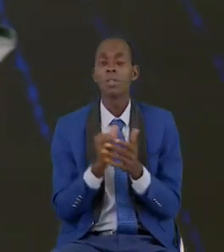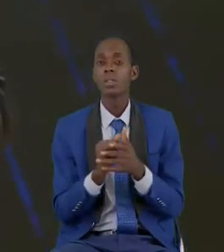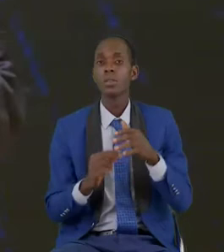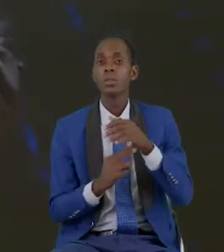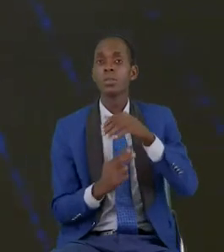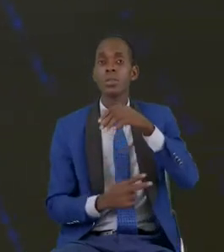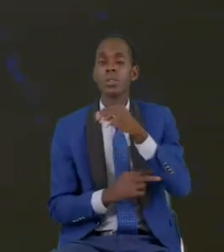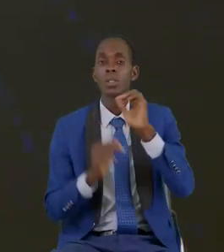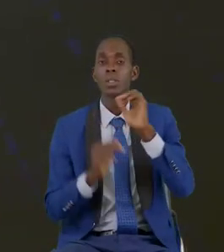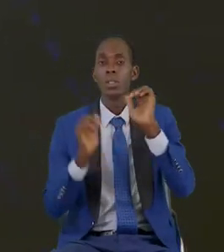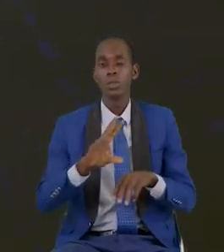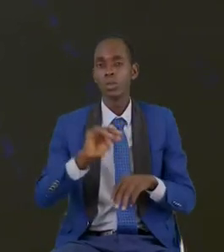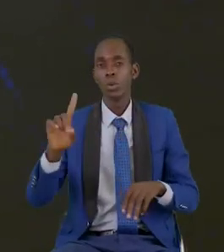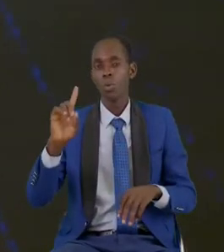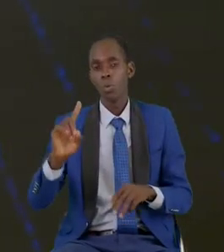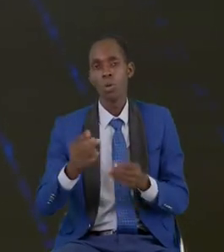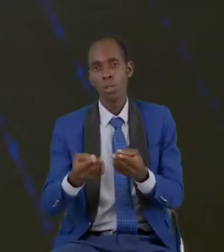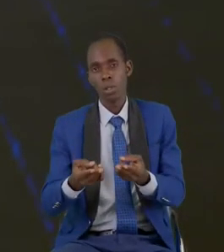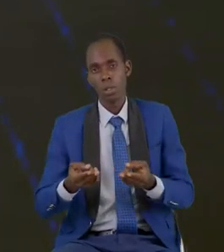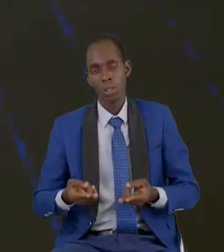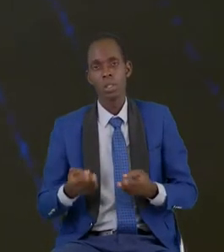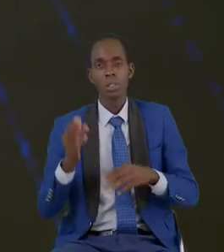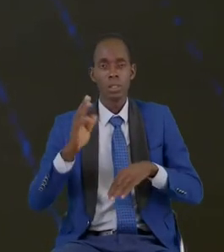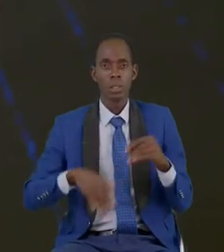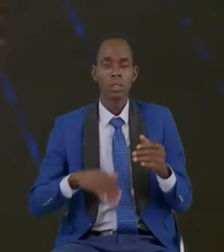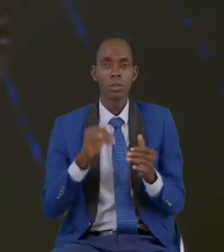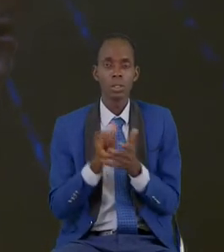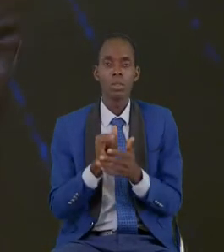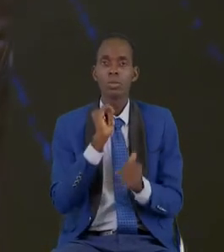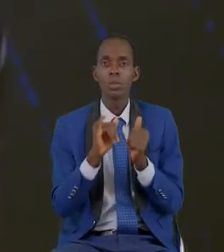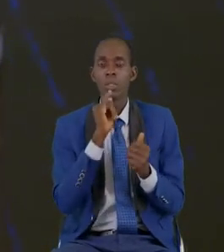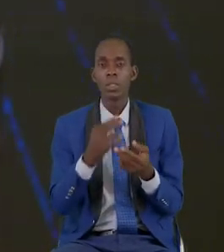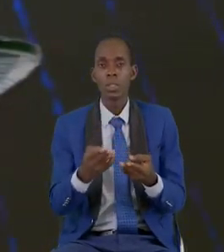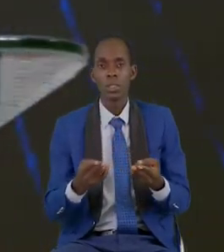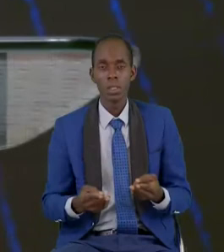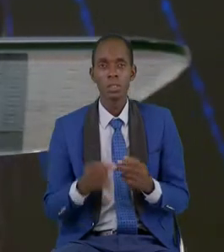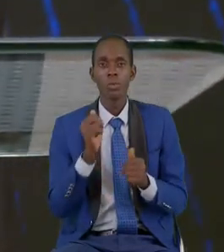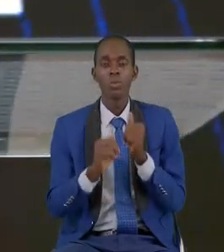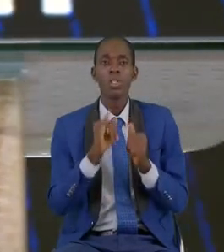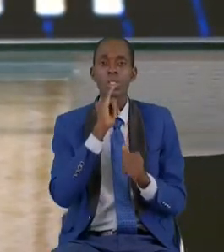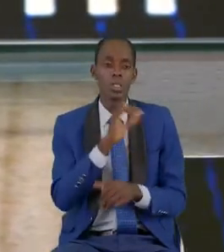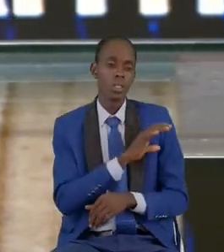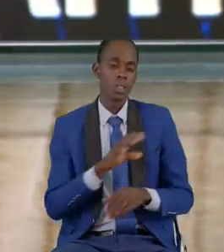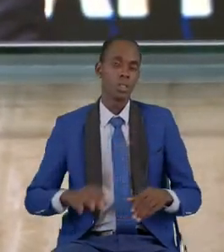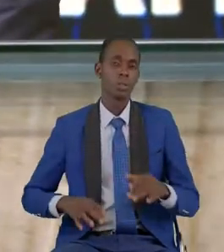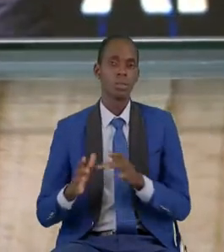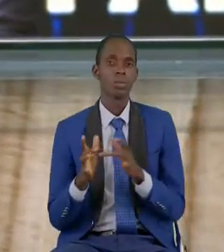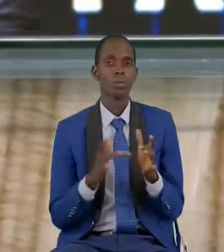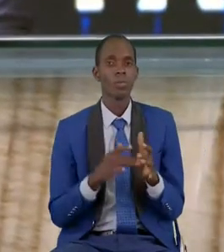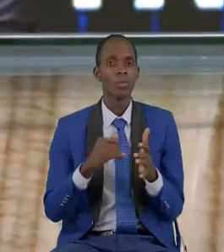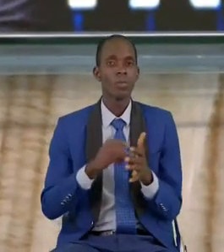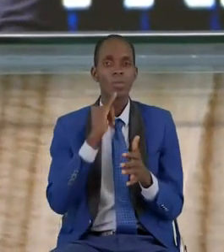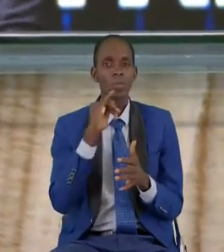man lay than that is laid, which is Christ Jesus. Is that foundation